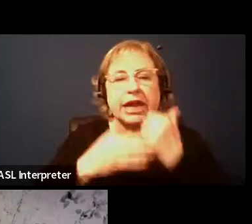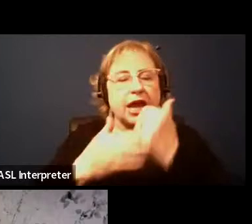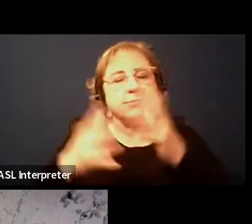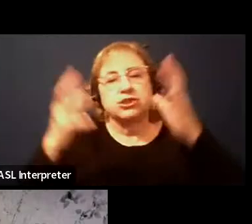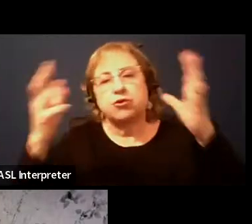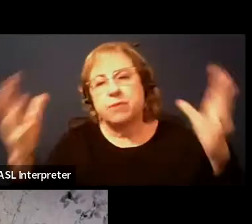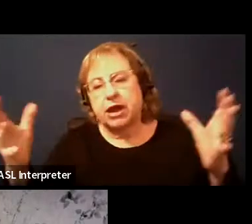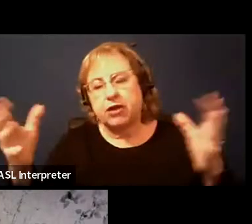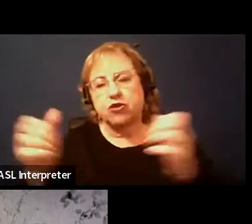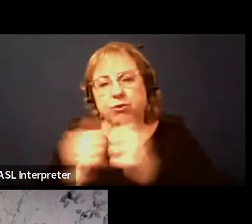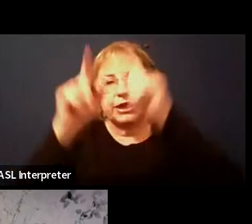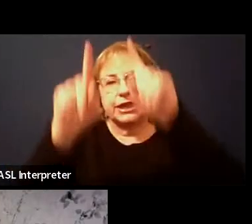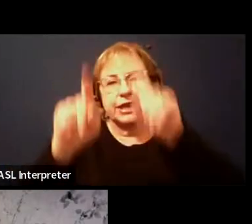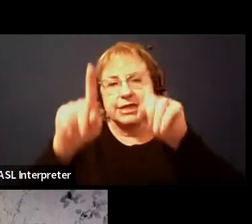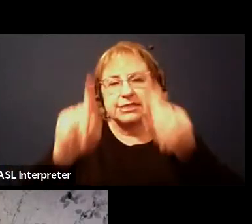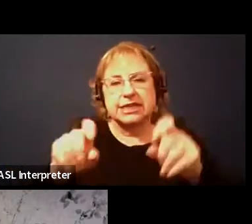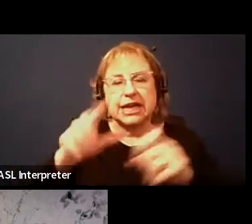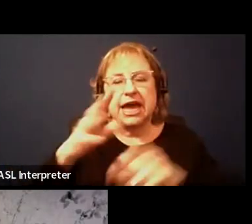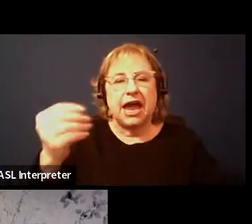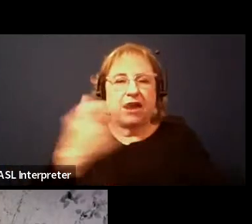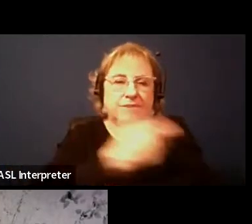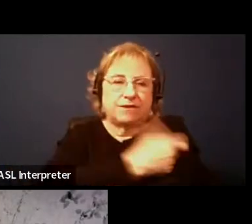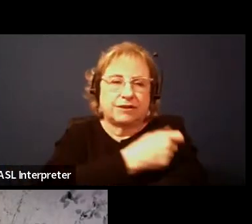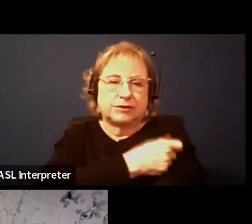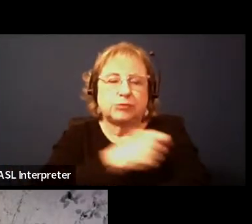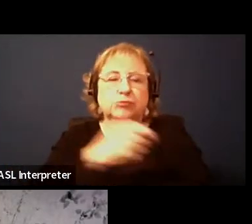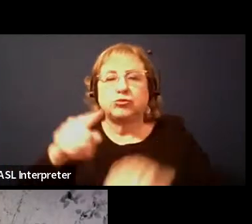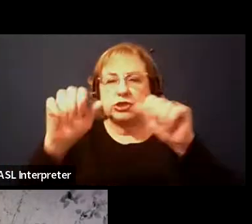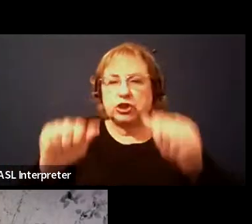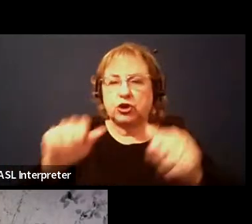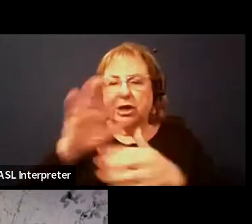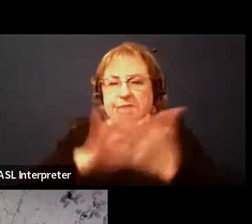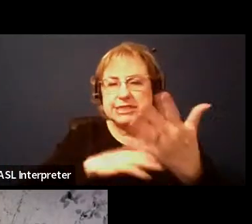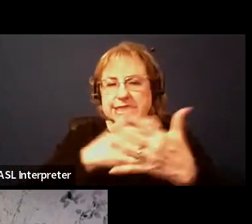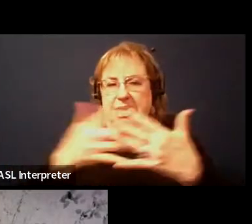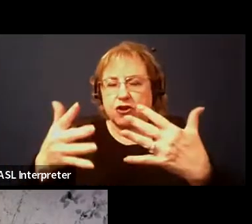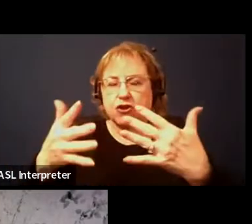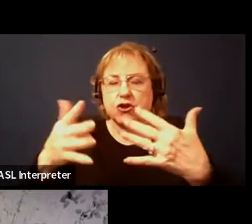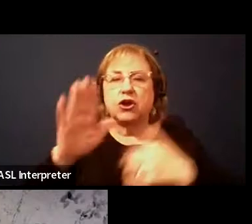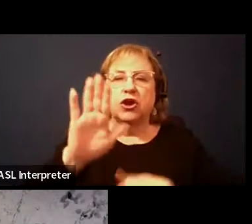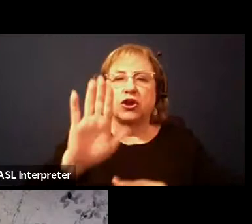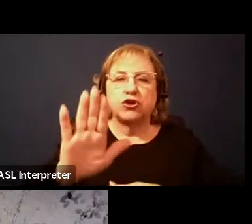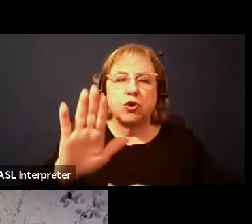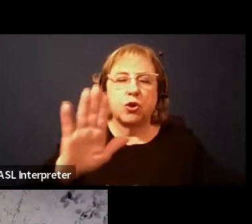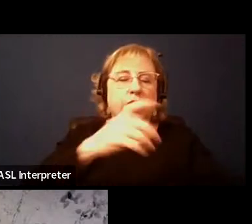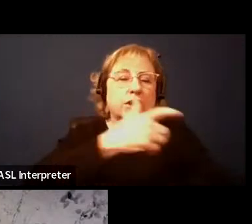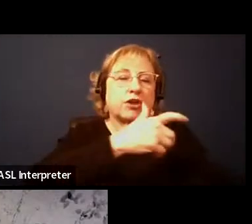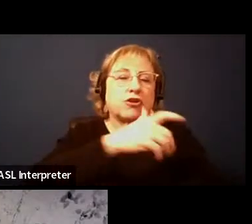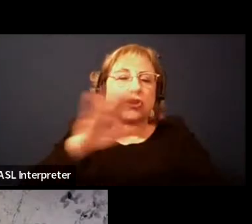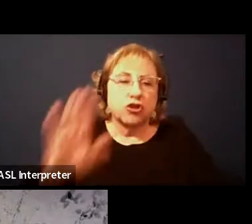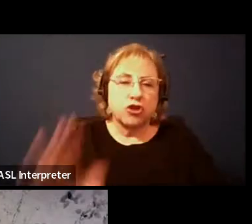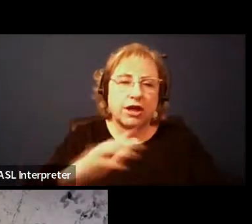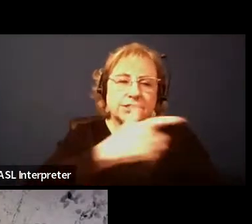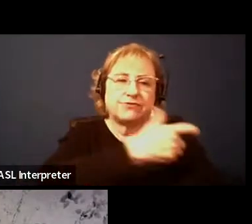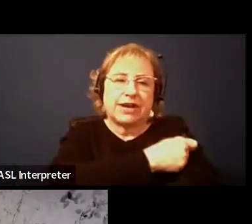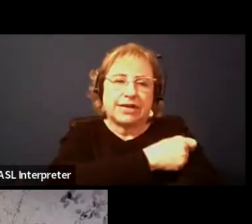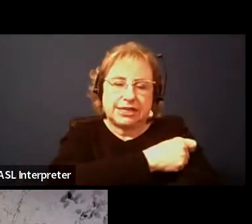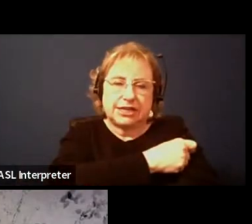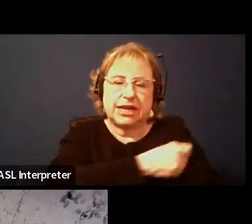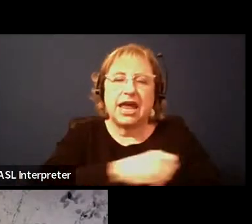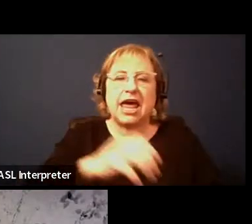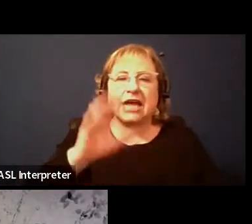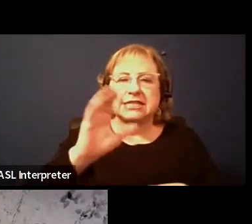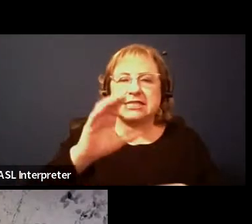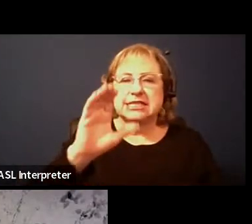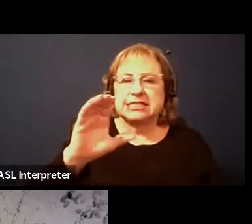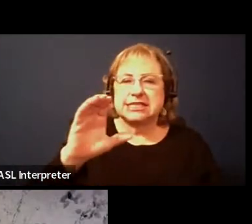vaccinations. And just a reminder, you can schedule your child's vaccine appointments at our county vaccine clinics online at